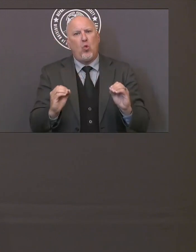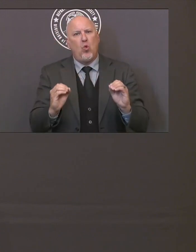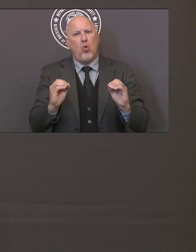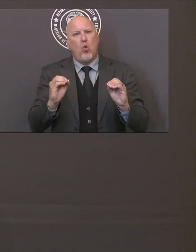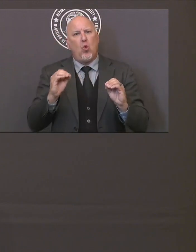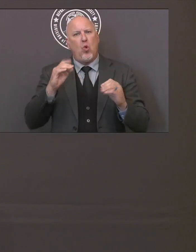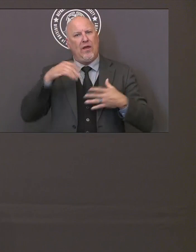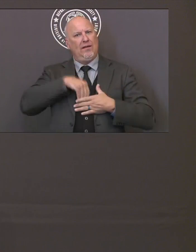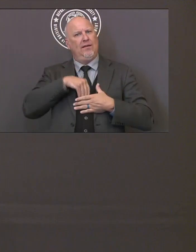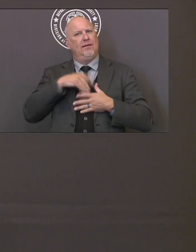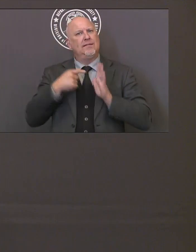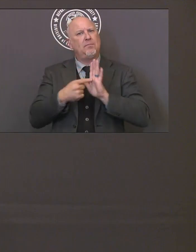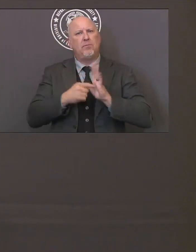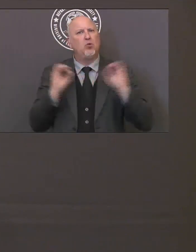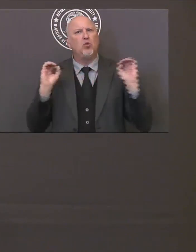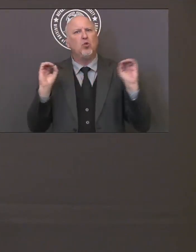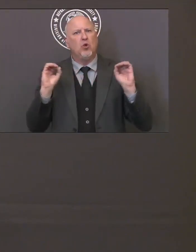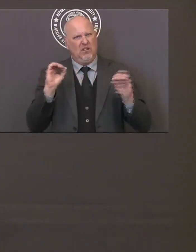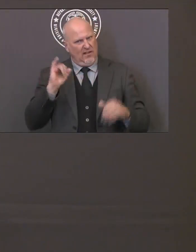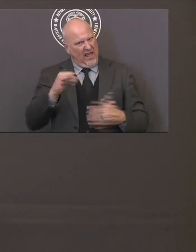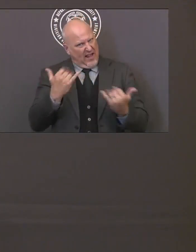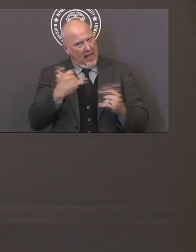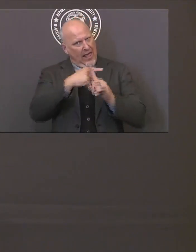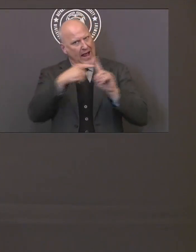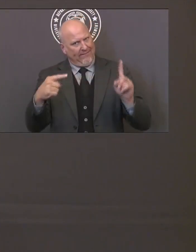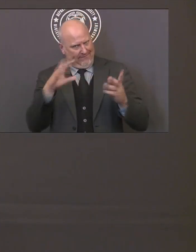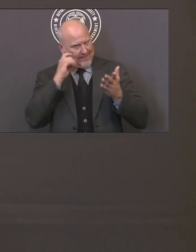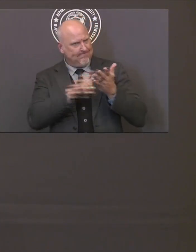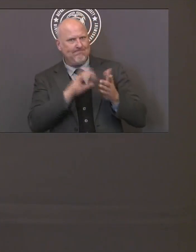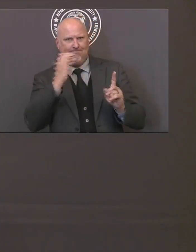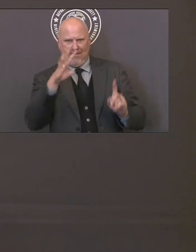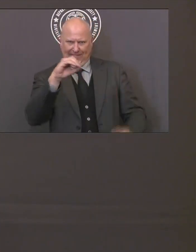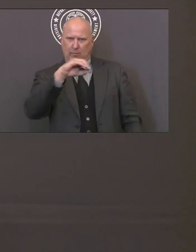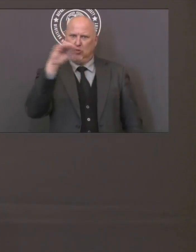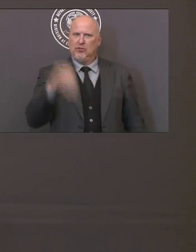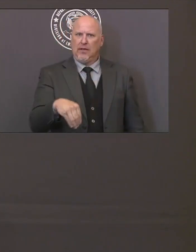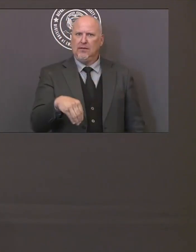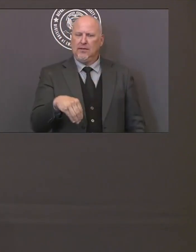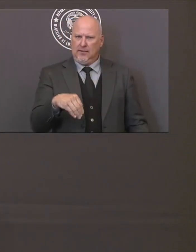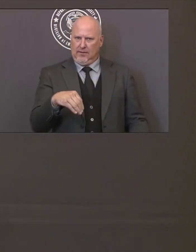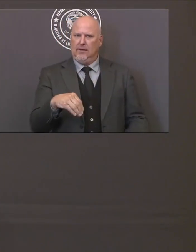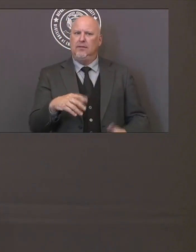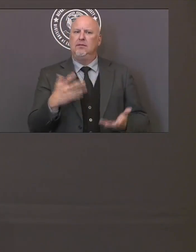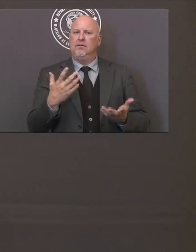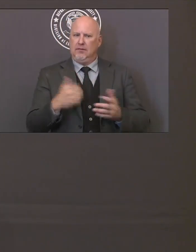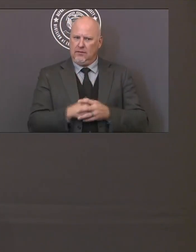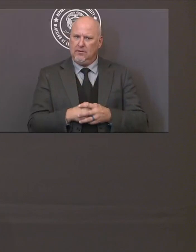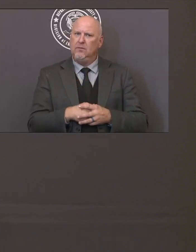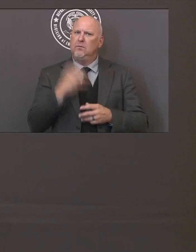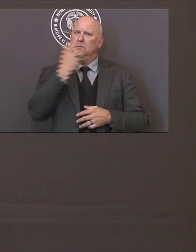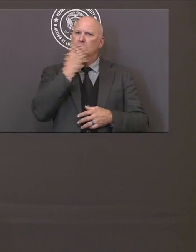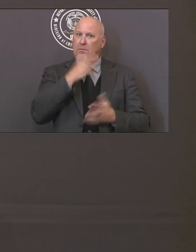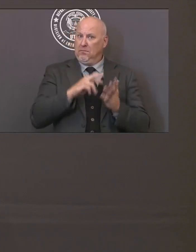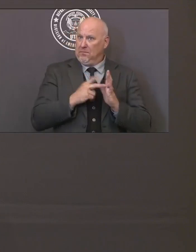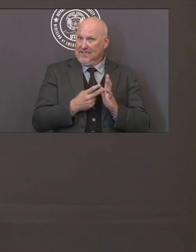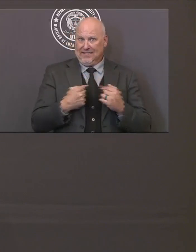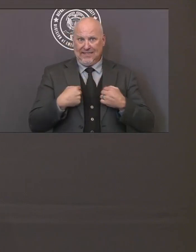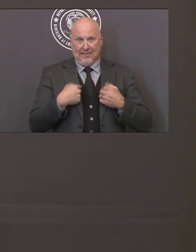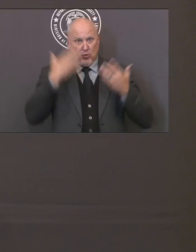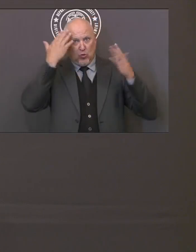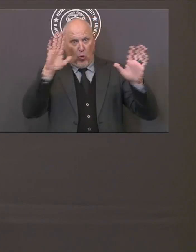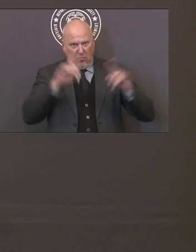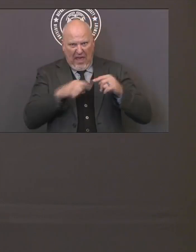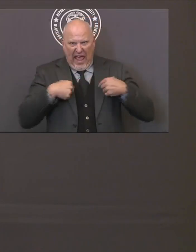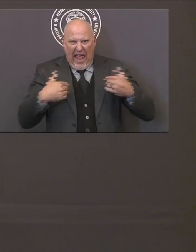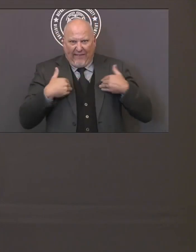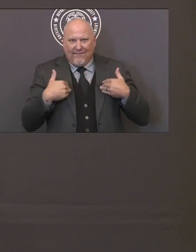spread it to my loved ones, my neighbors, and strangers that I meet. So that's why preventatively wearing a mask appears to be so effective at